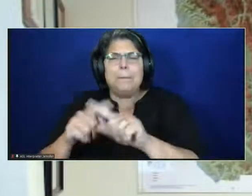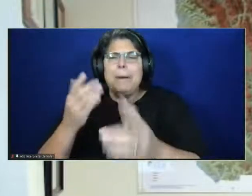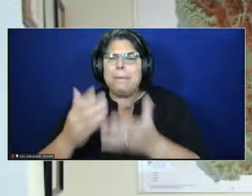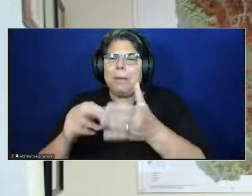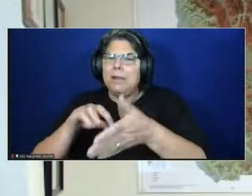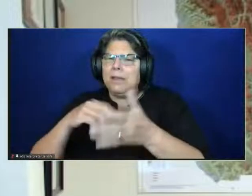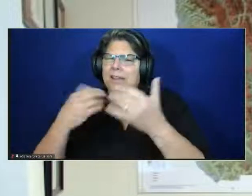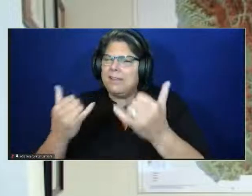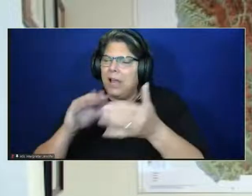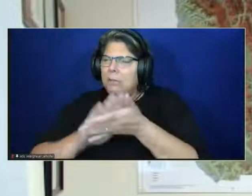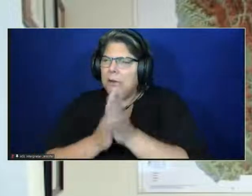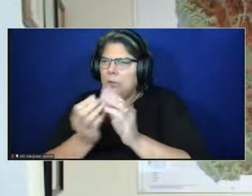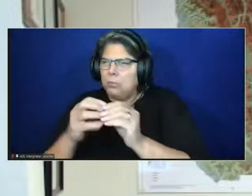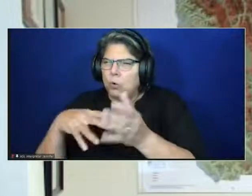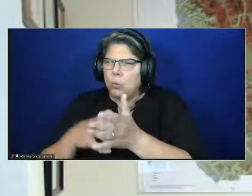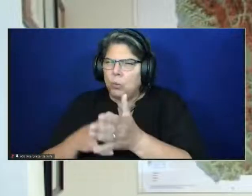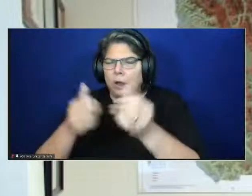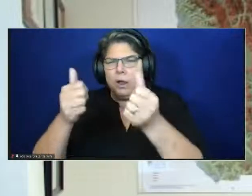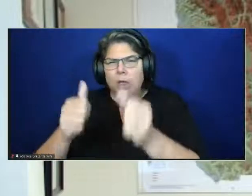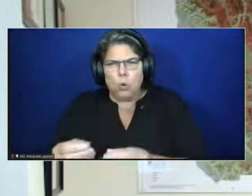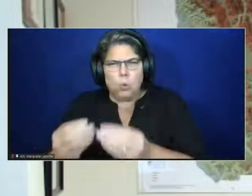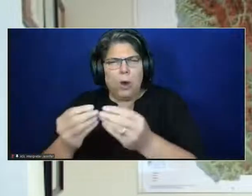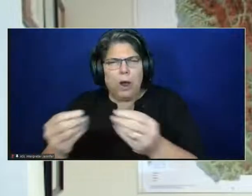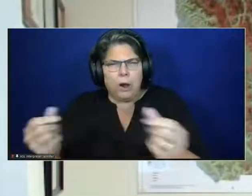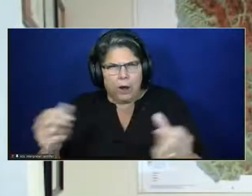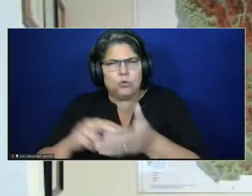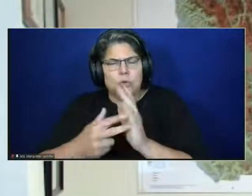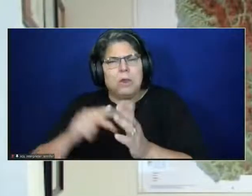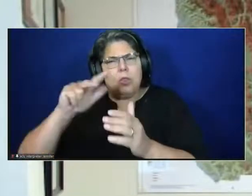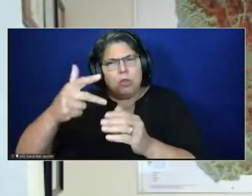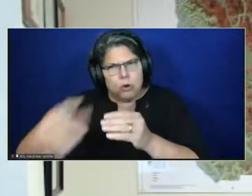we call it a booster. Did that answer your question?